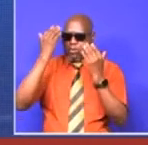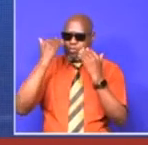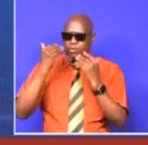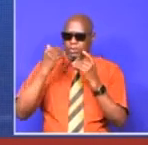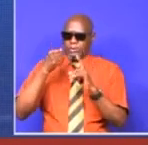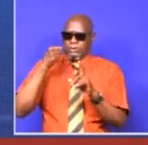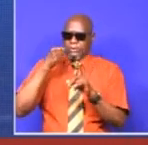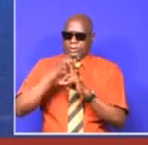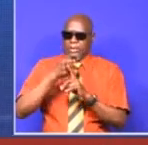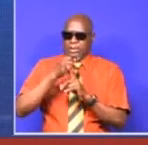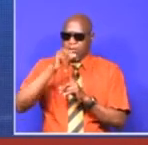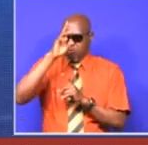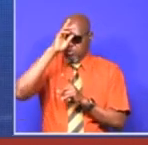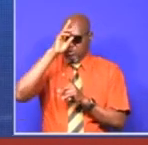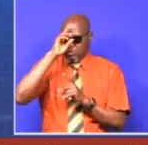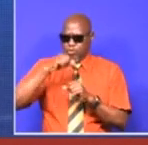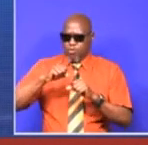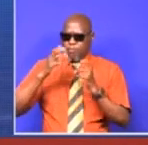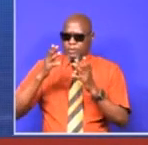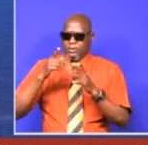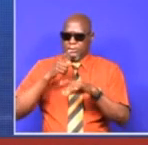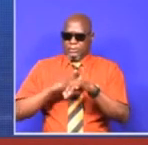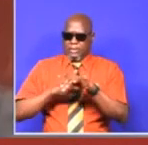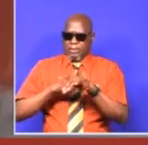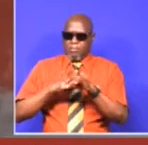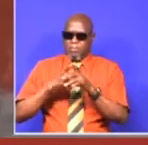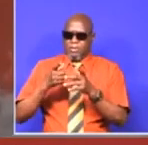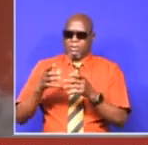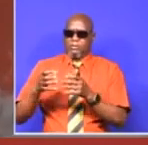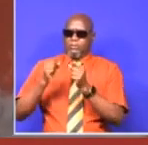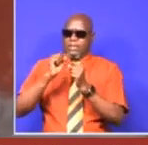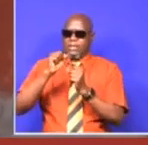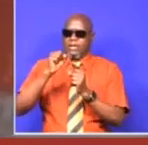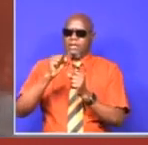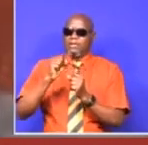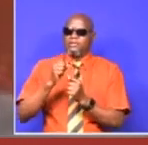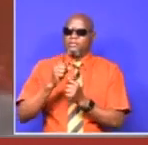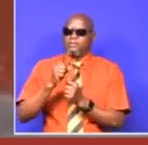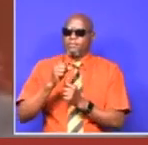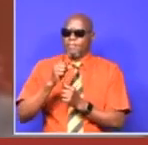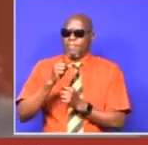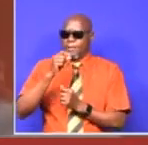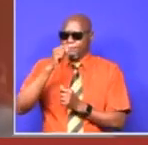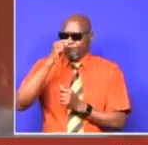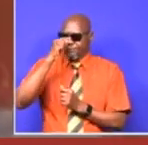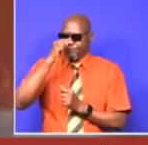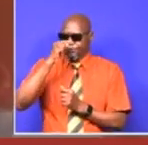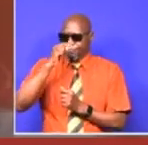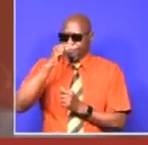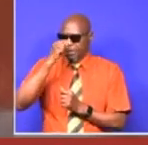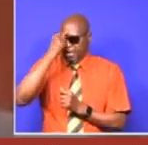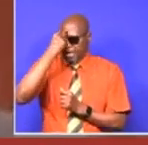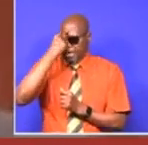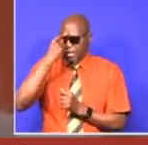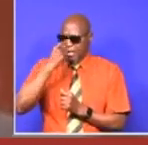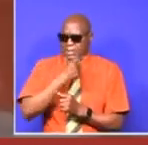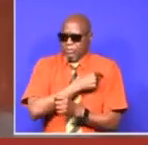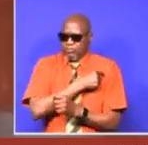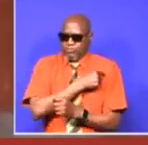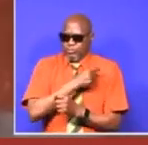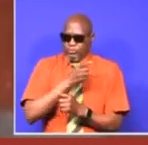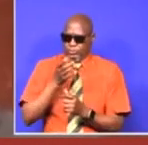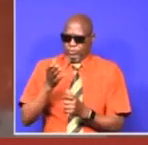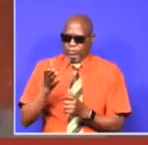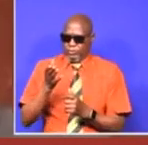three police officers with acid during a raid on the Angara clinic. The nurses face six counts, including causing grievous